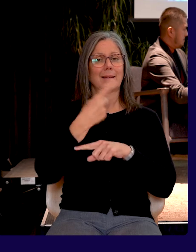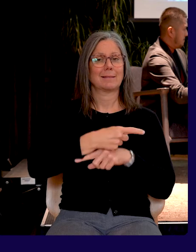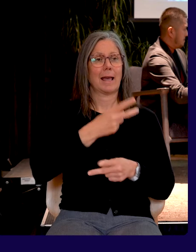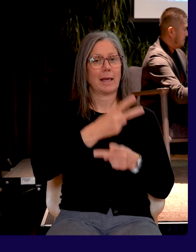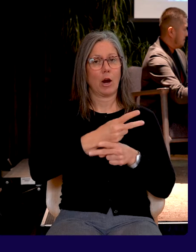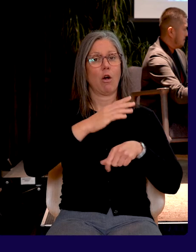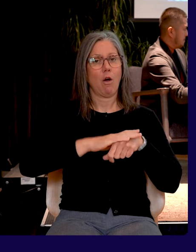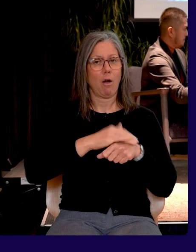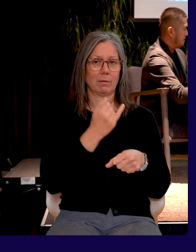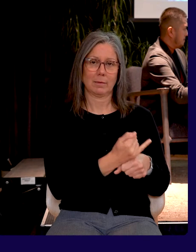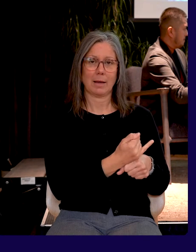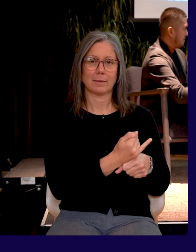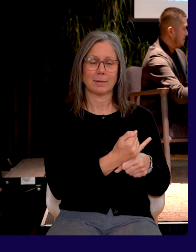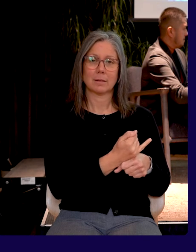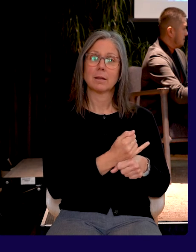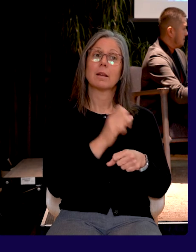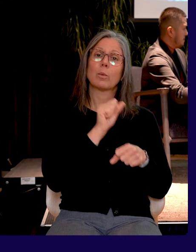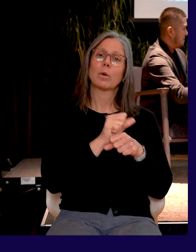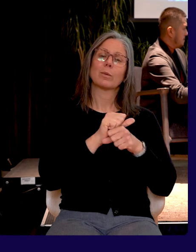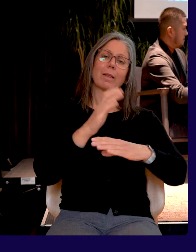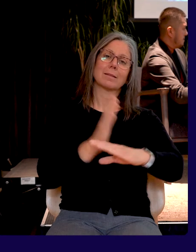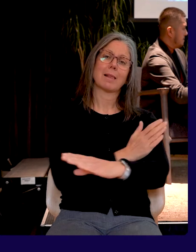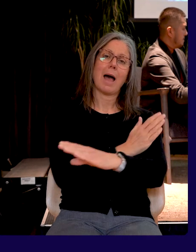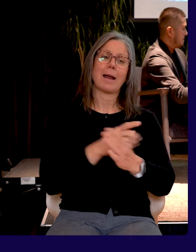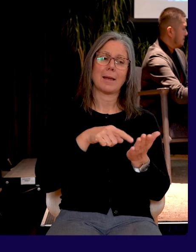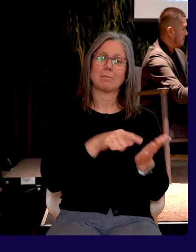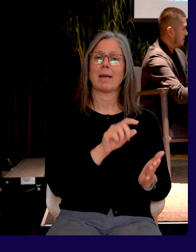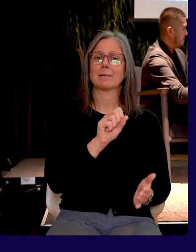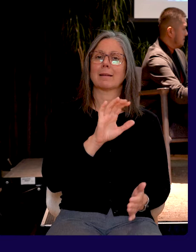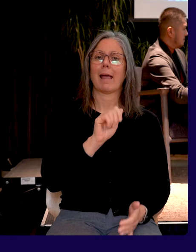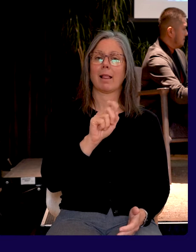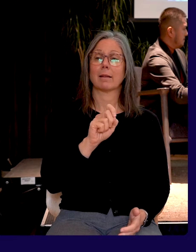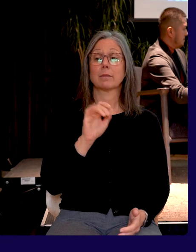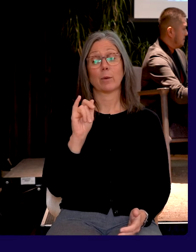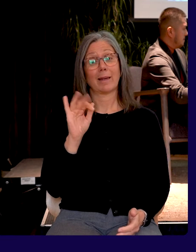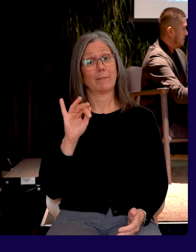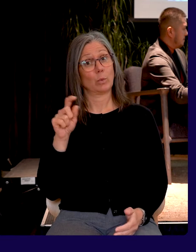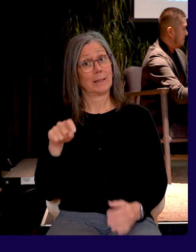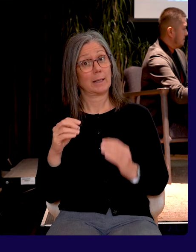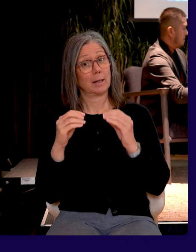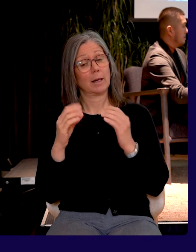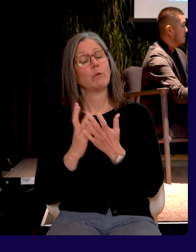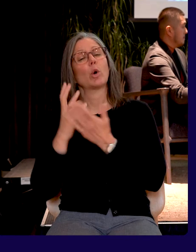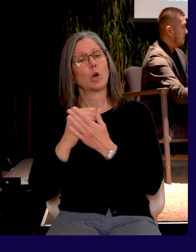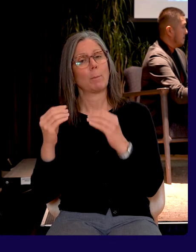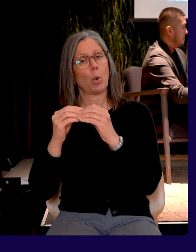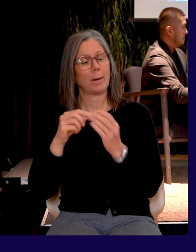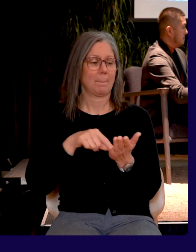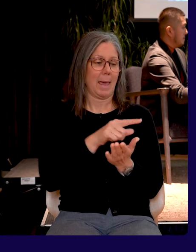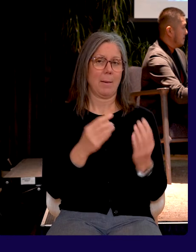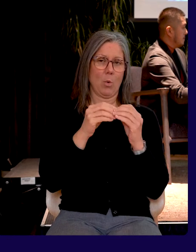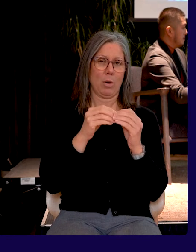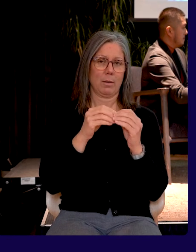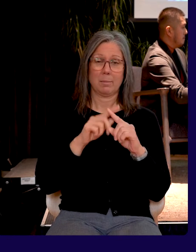on premise that worked with a sliding scale. So for those who made more, paid more. For those who made less, some of